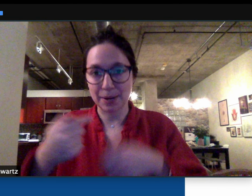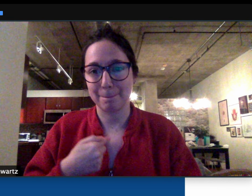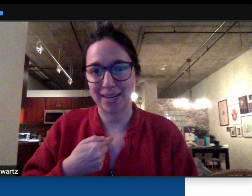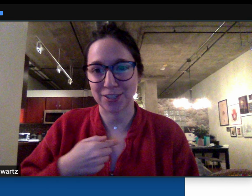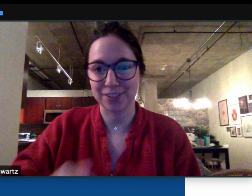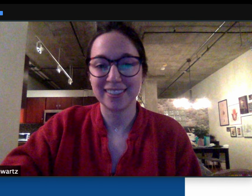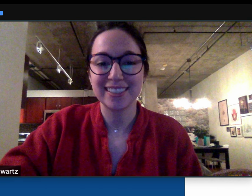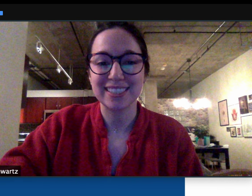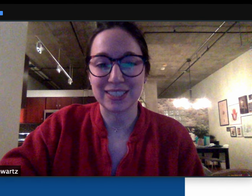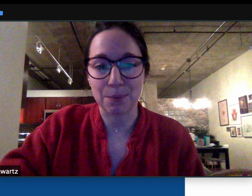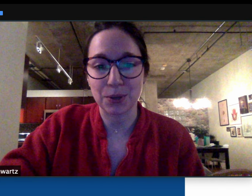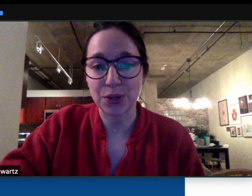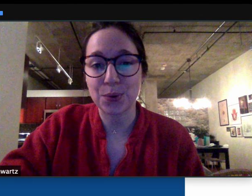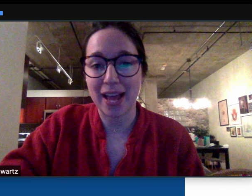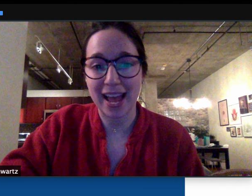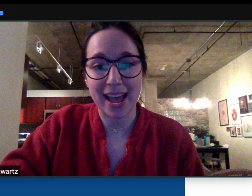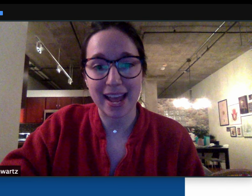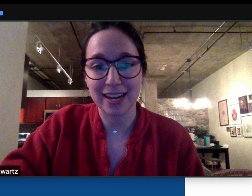My turn.